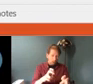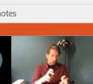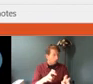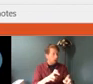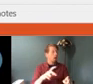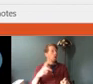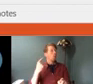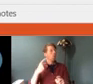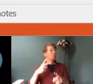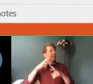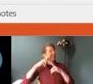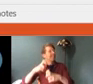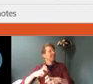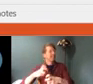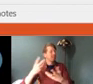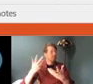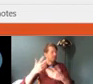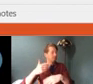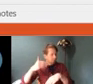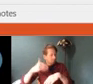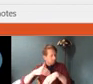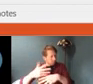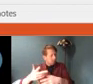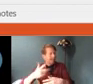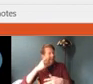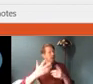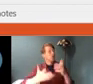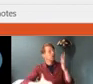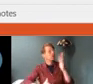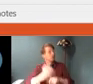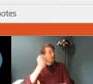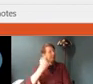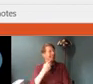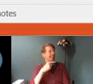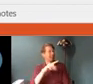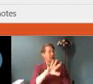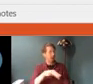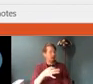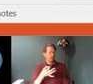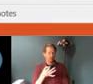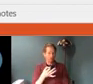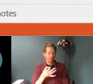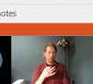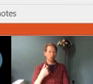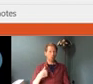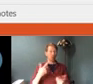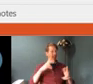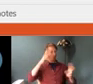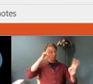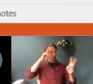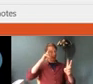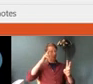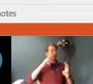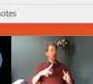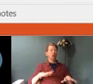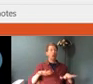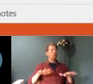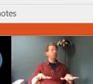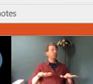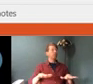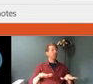use this information. So what we did in collaboration, we used a data set, People of the British Isles, which covers the